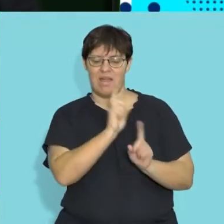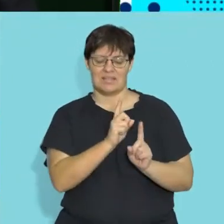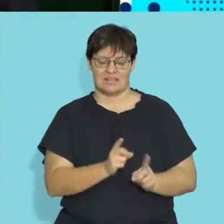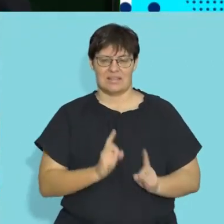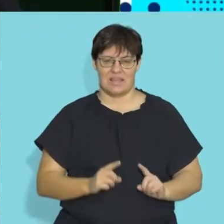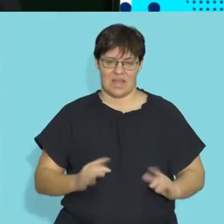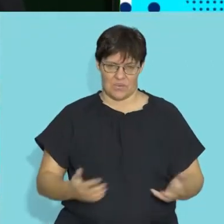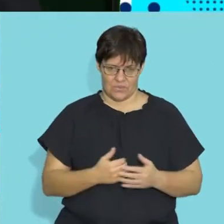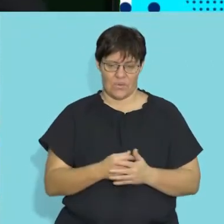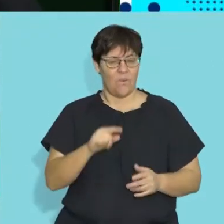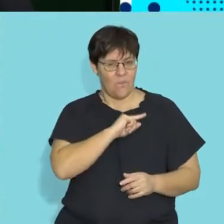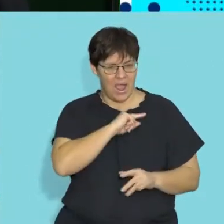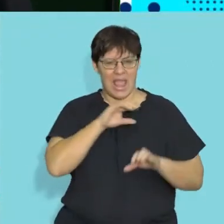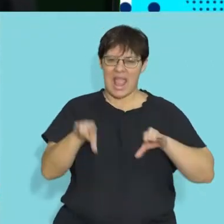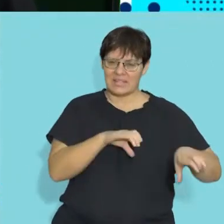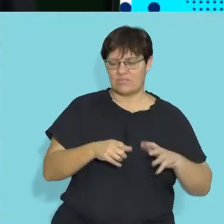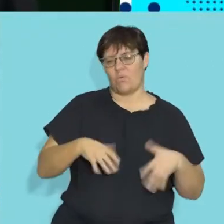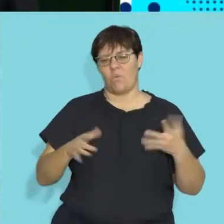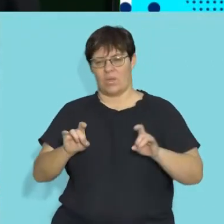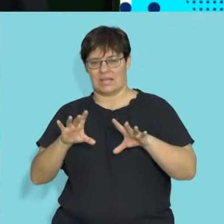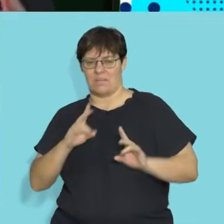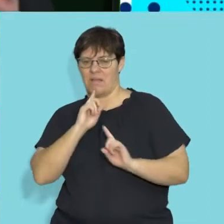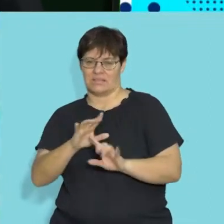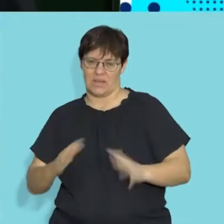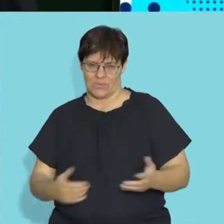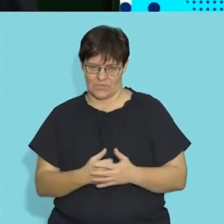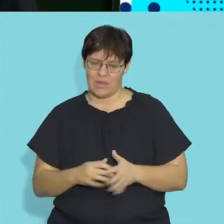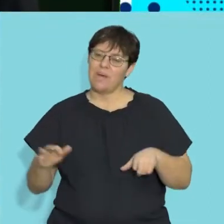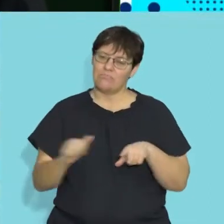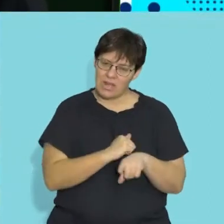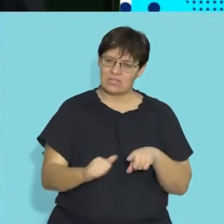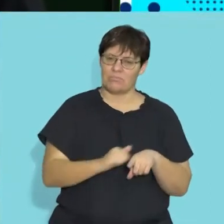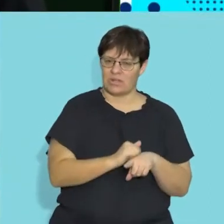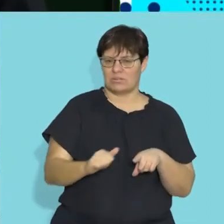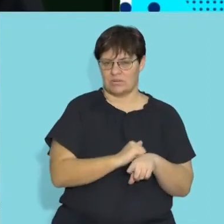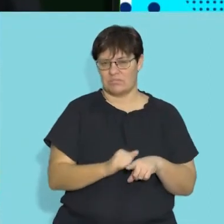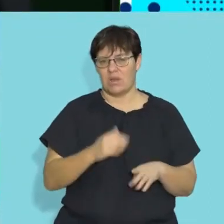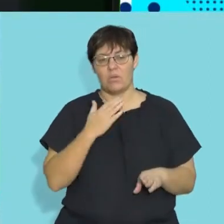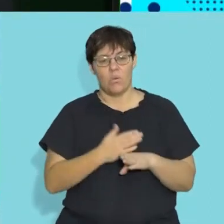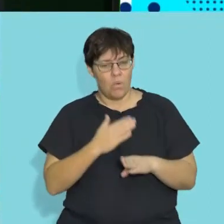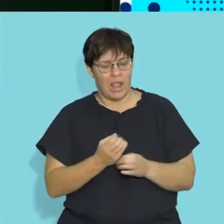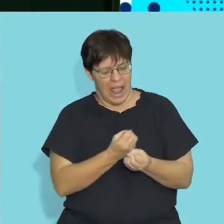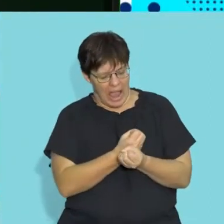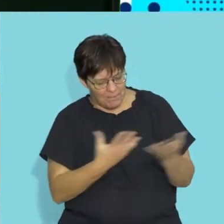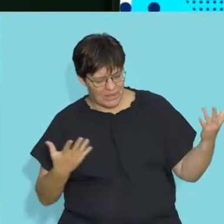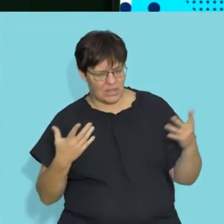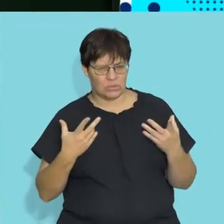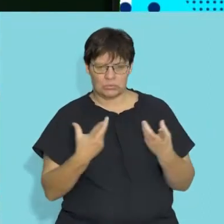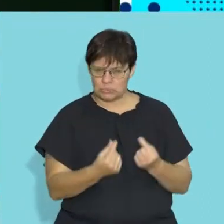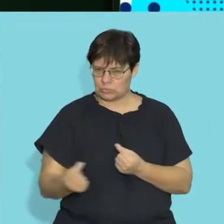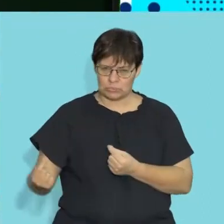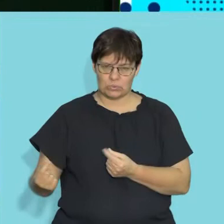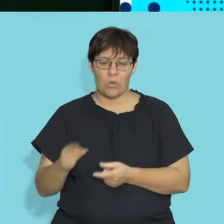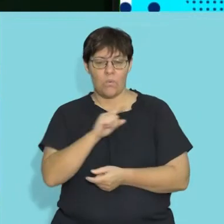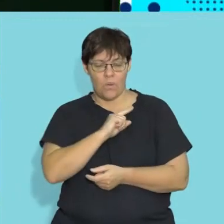questions when you do them as activities or in the exams. Keep on practicing. Make sure you work as many questions as you can,